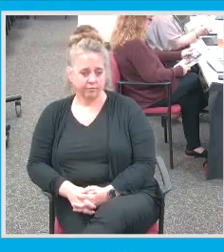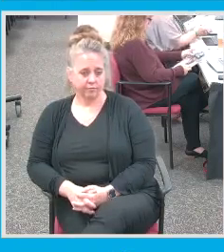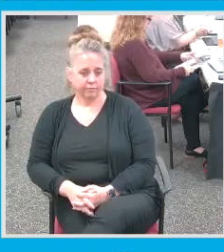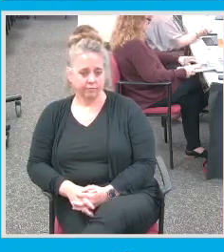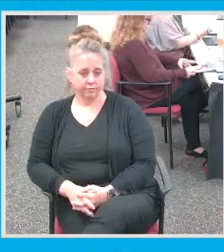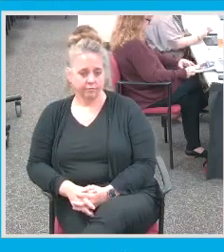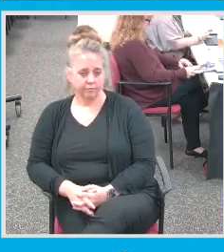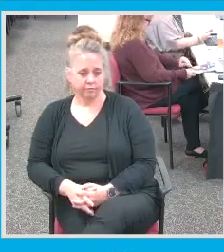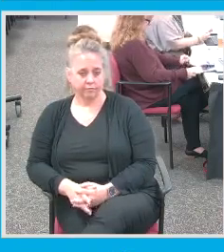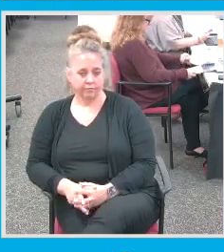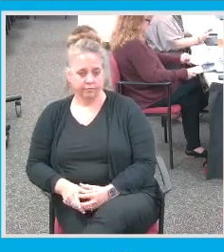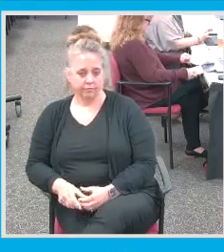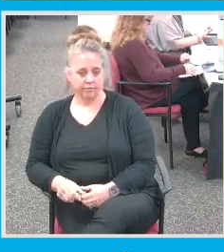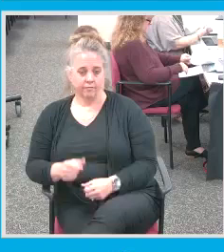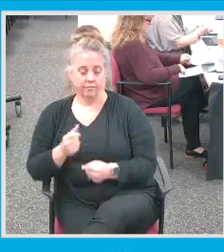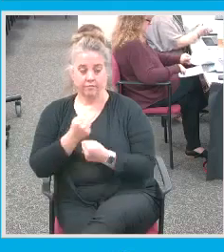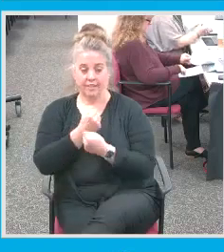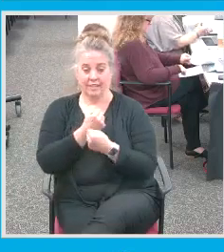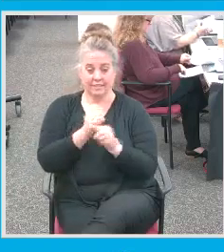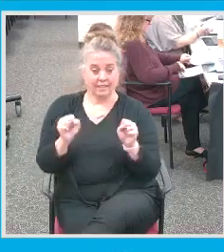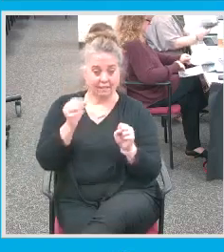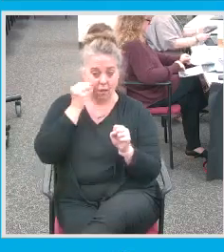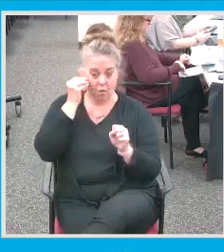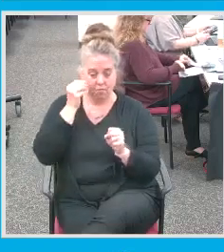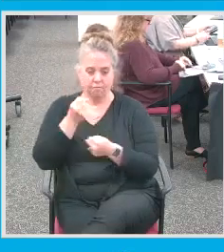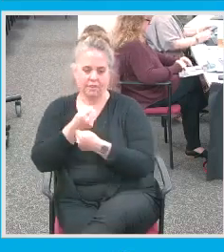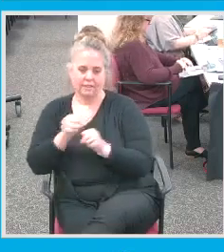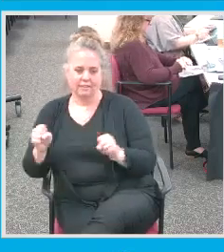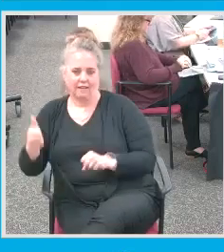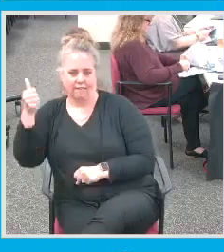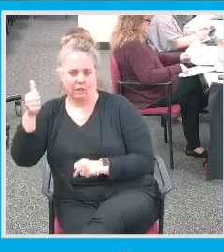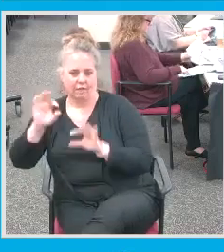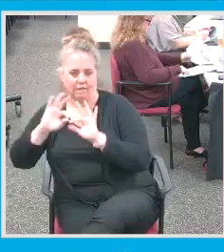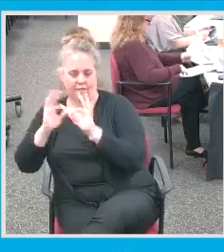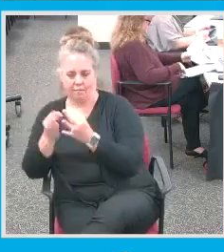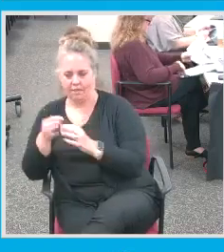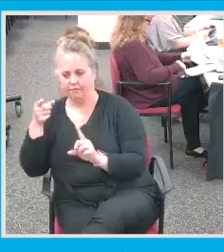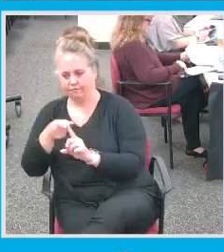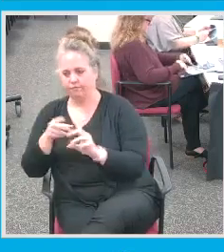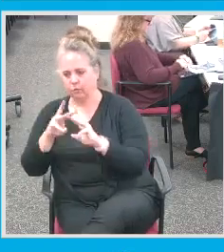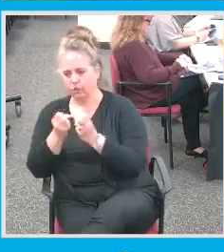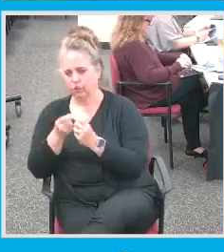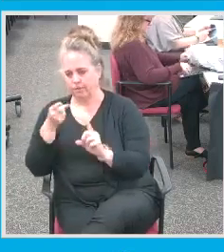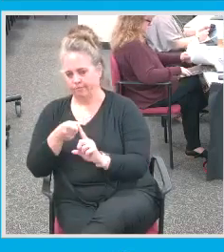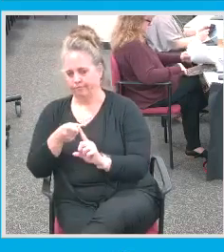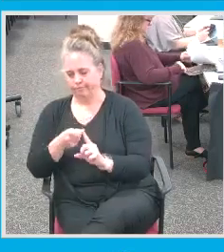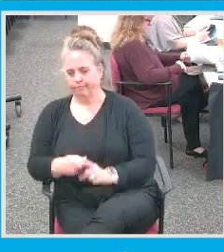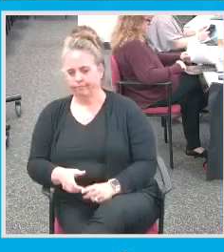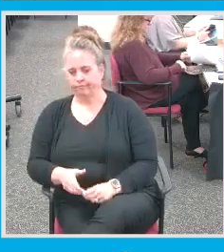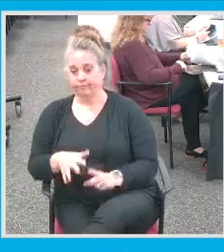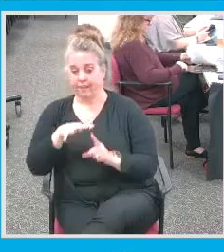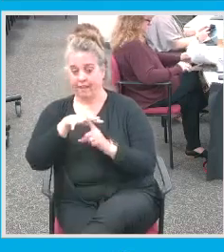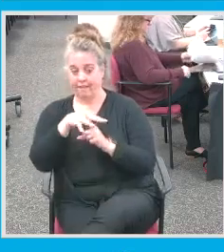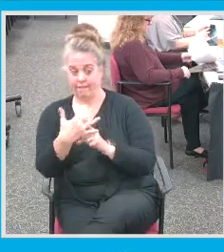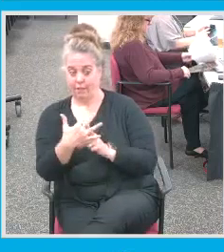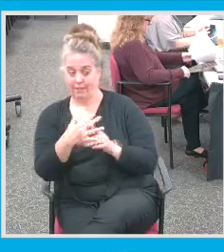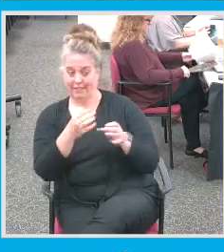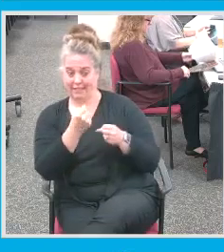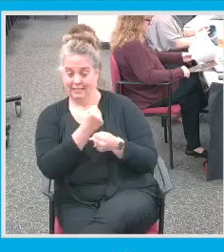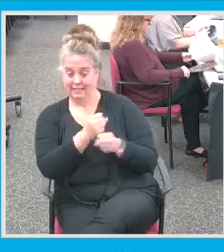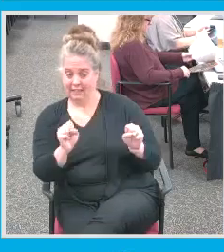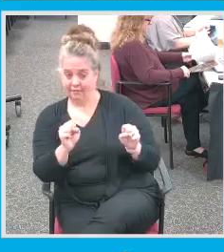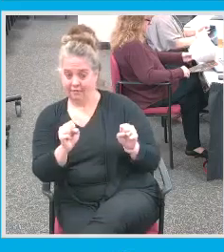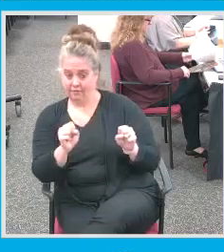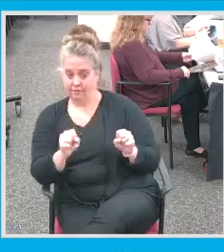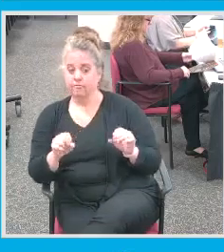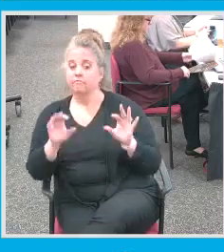Safer Families. And that's the idea that if we can create a safe environment, that our families will just be, in general, safer. And I